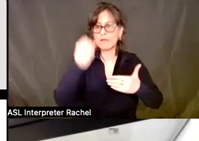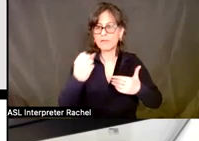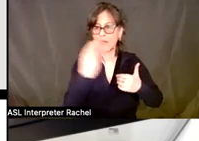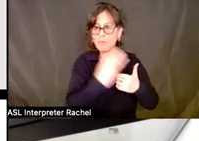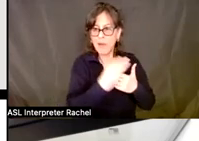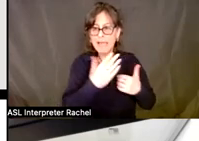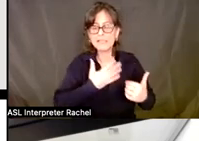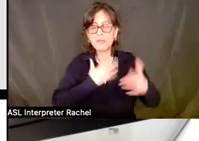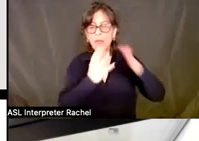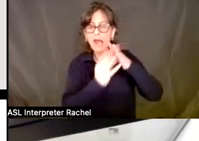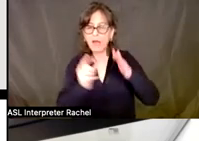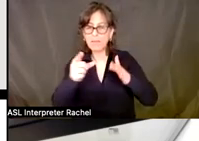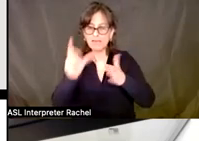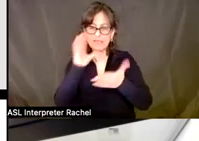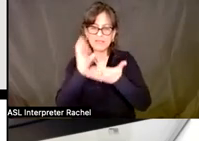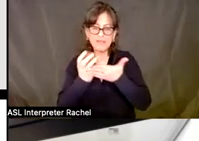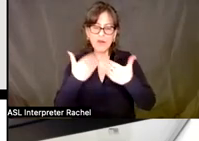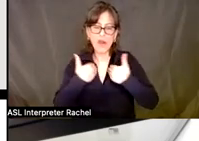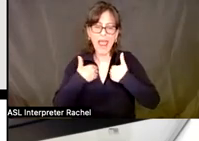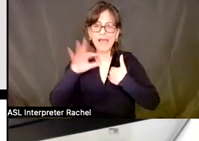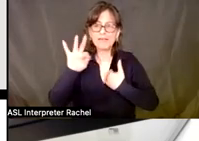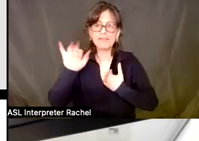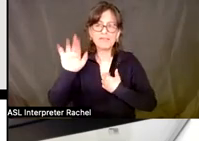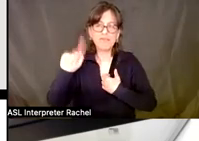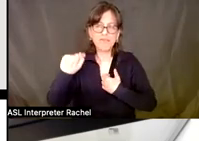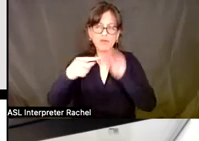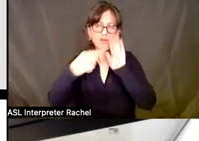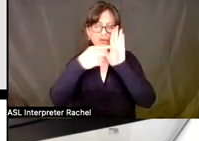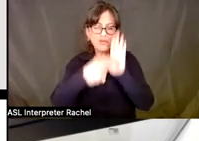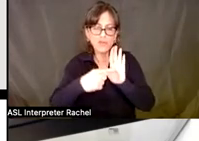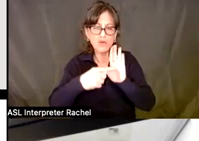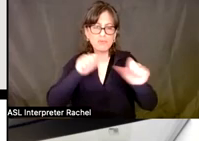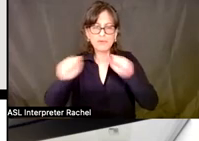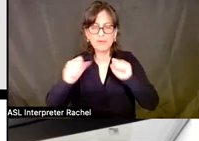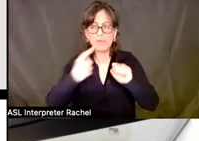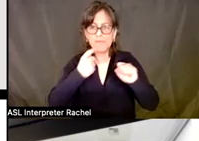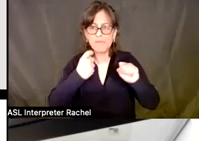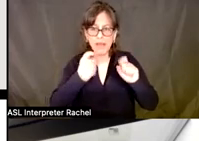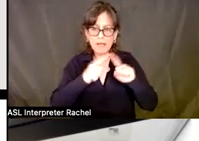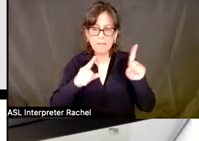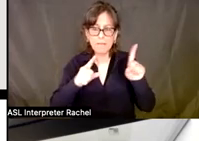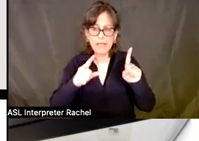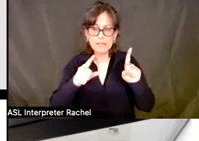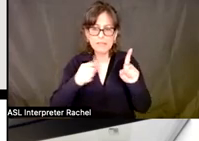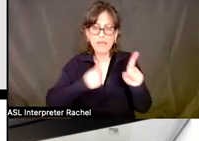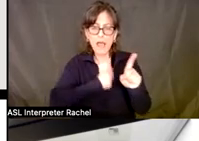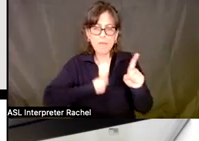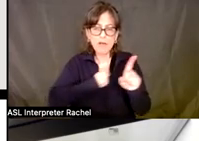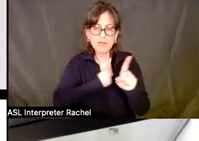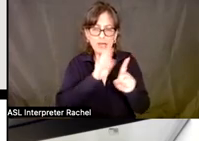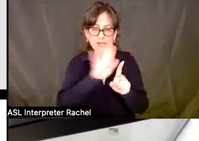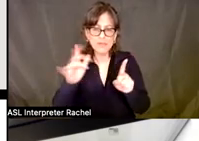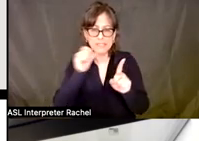My copy of this figure has the faults bright red, but so I apologize for that.